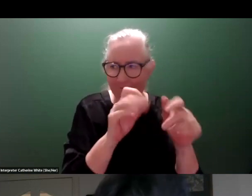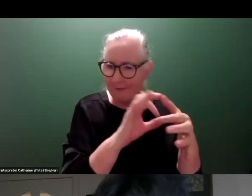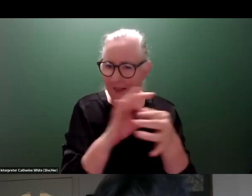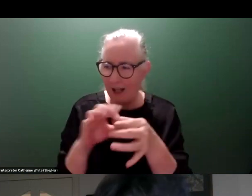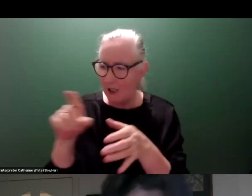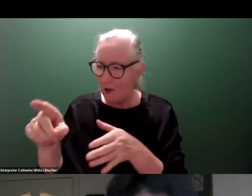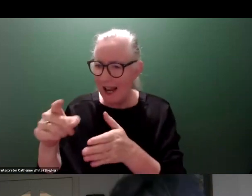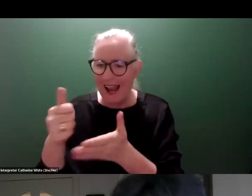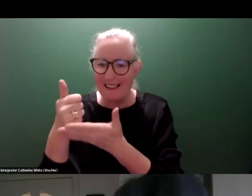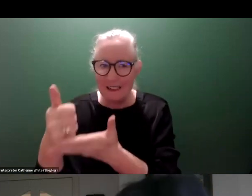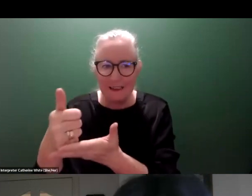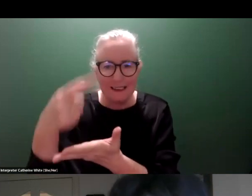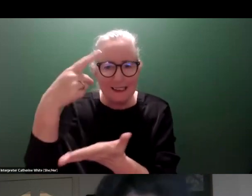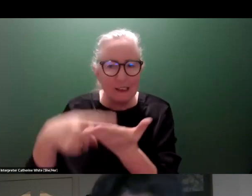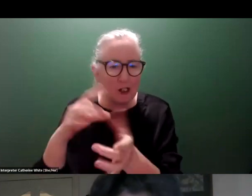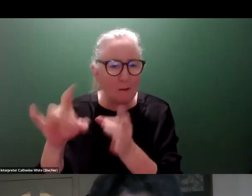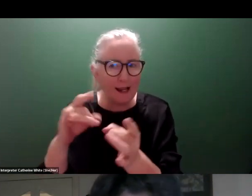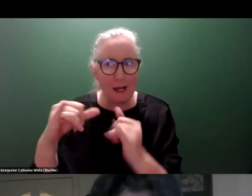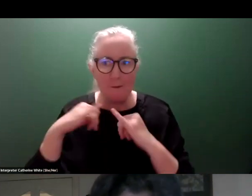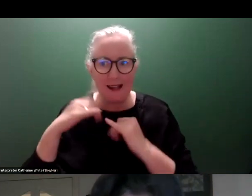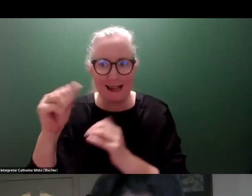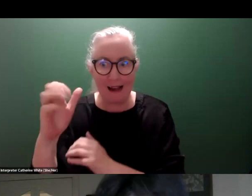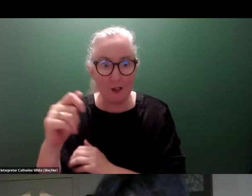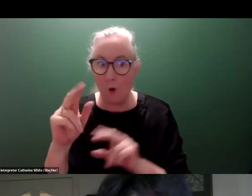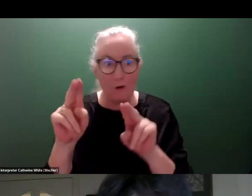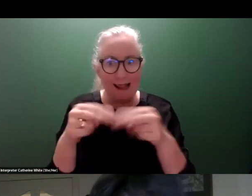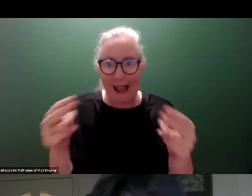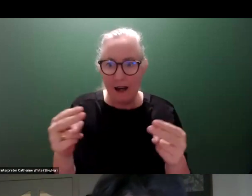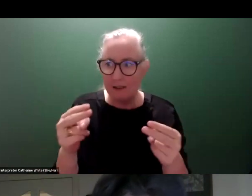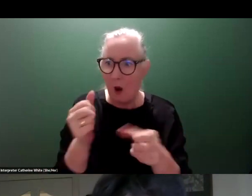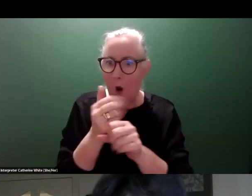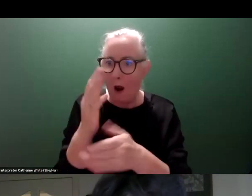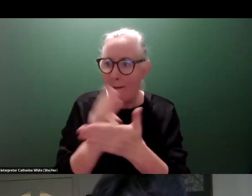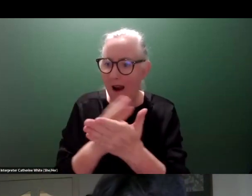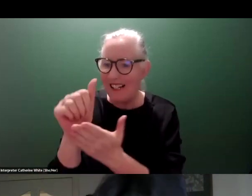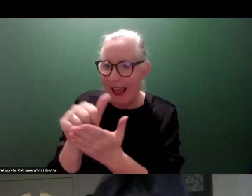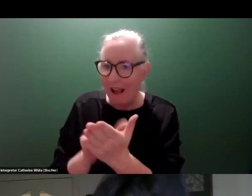Making Capacity Act, we could not take all aspects of the Act into